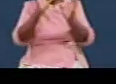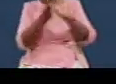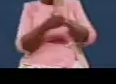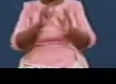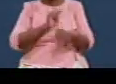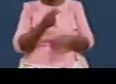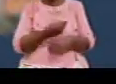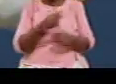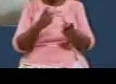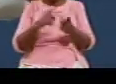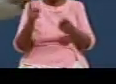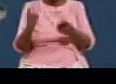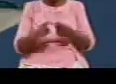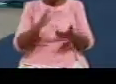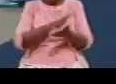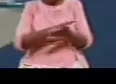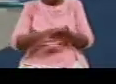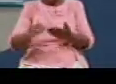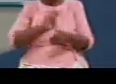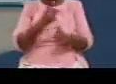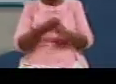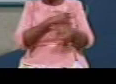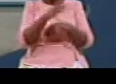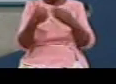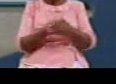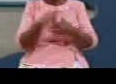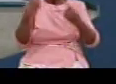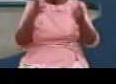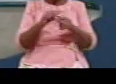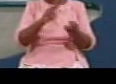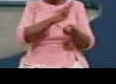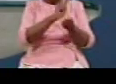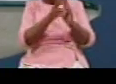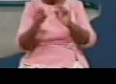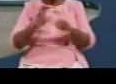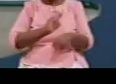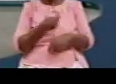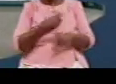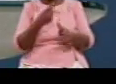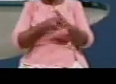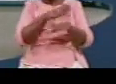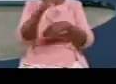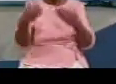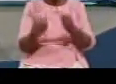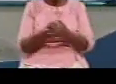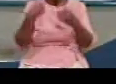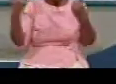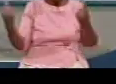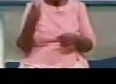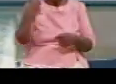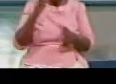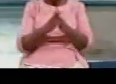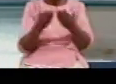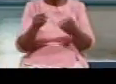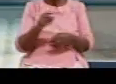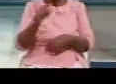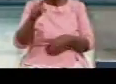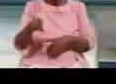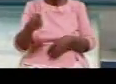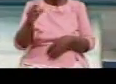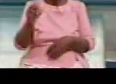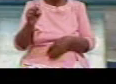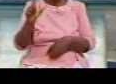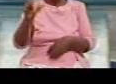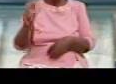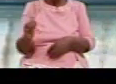us saints. He redeems us from all iniquity. Look at Psalm 130, Psalm 130,